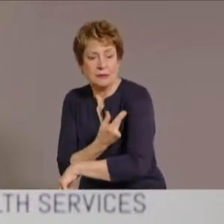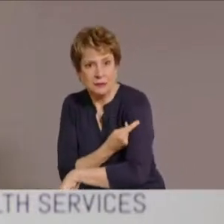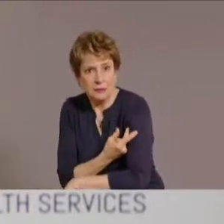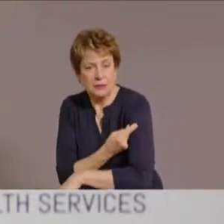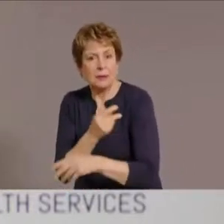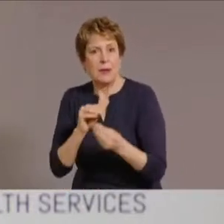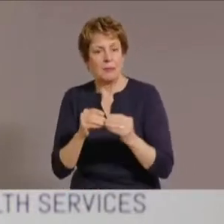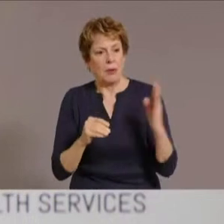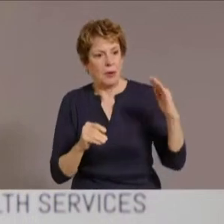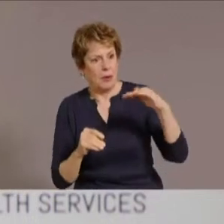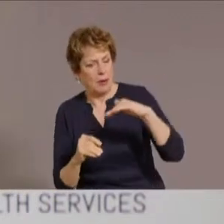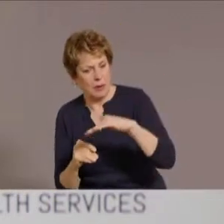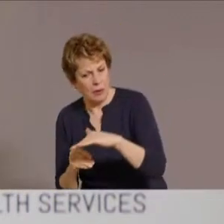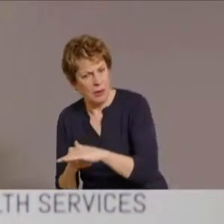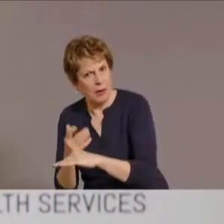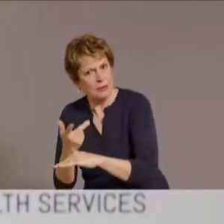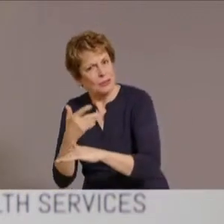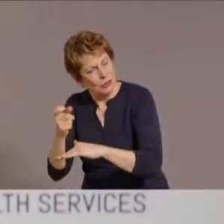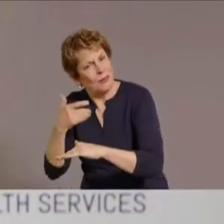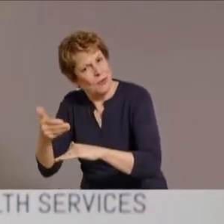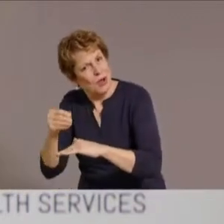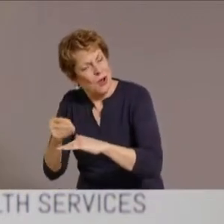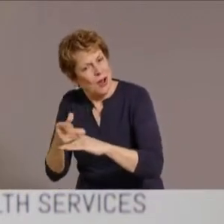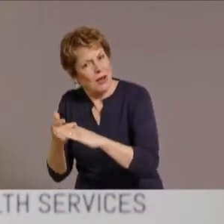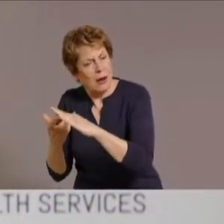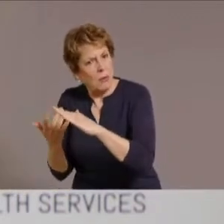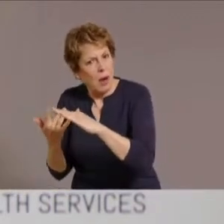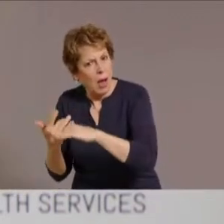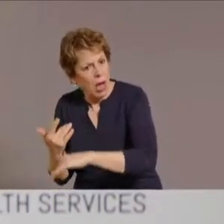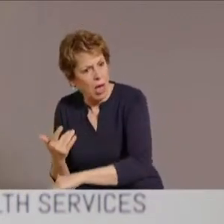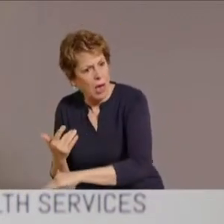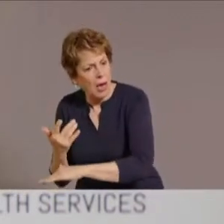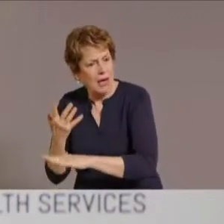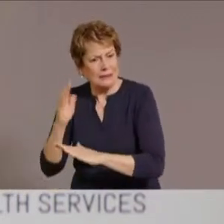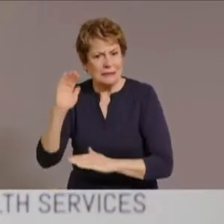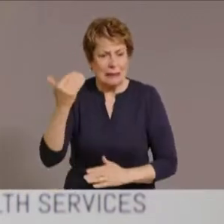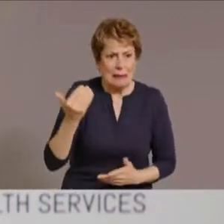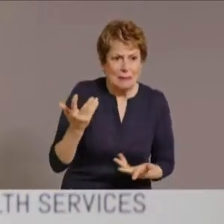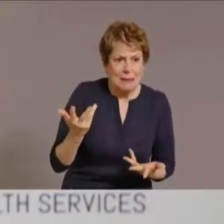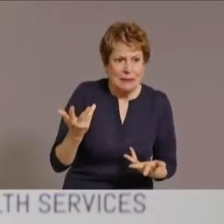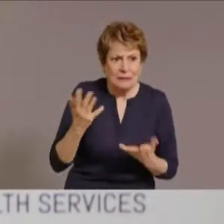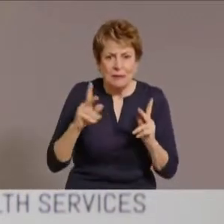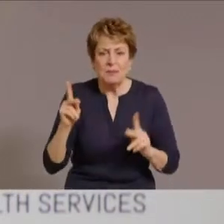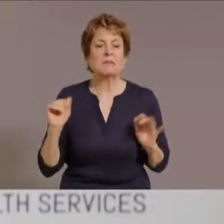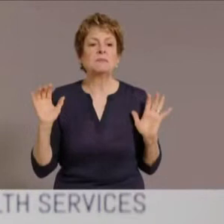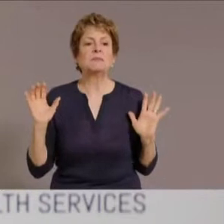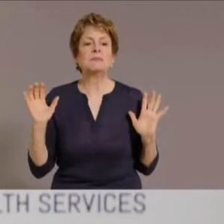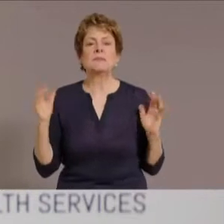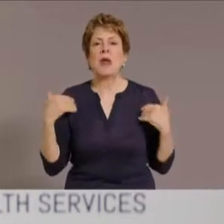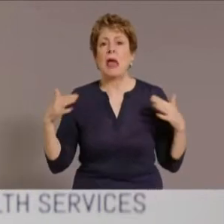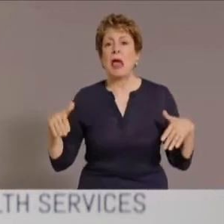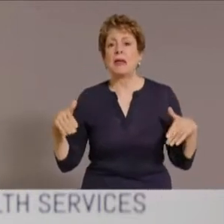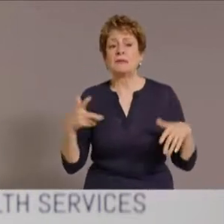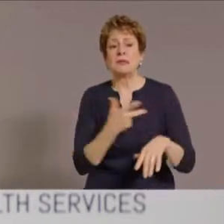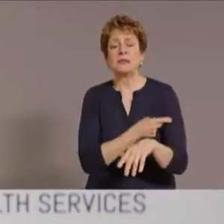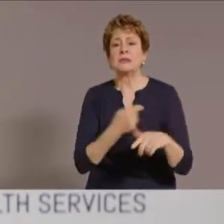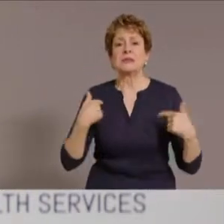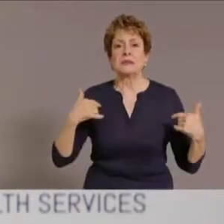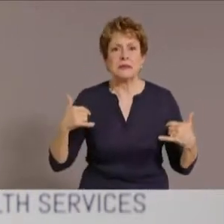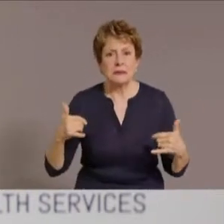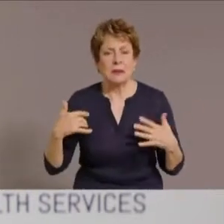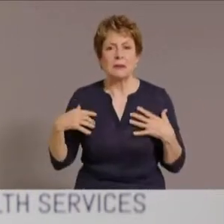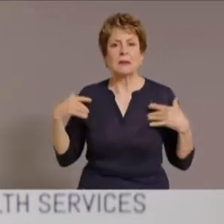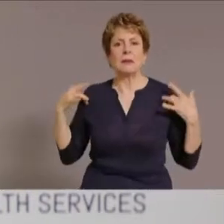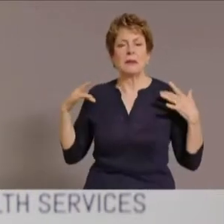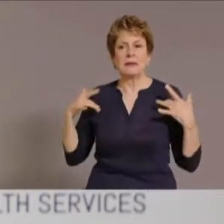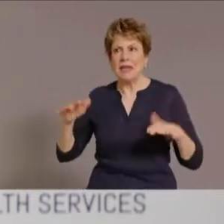concerning, especially that there are quite a few people who are unvaccinated still. Yes, so,